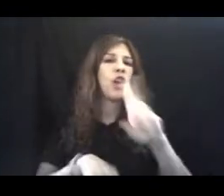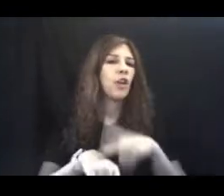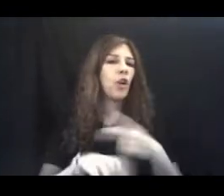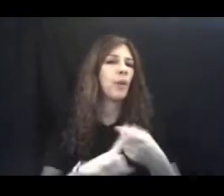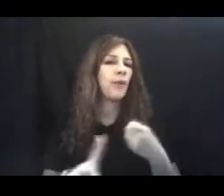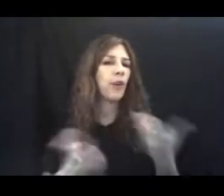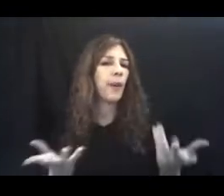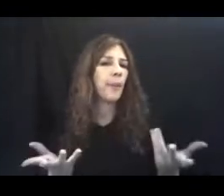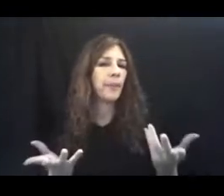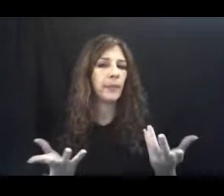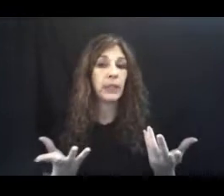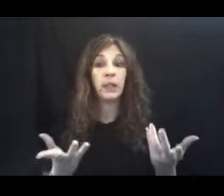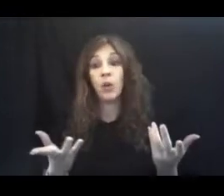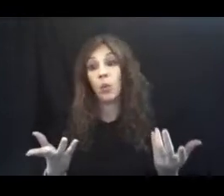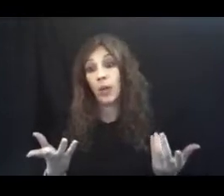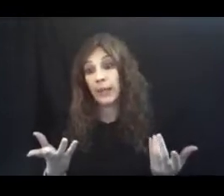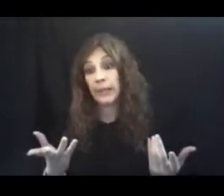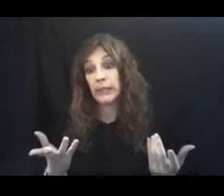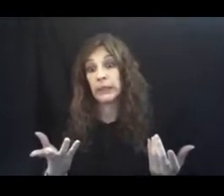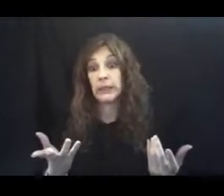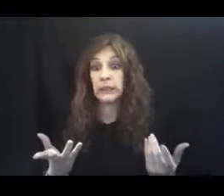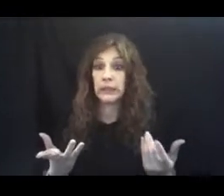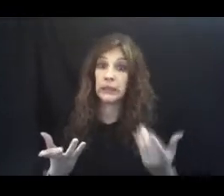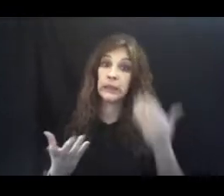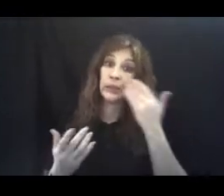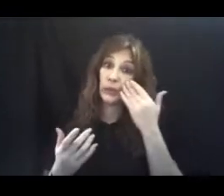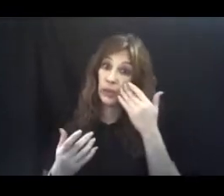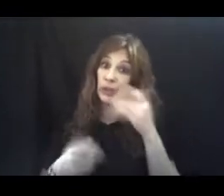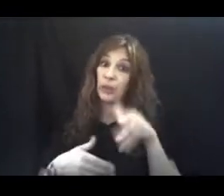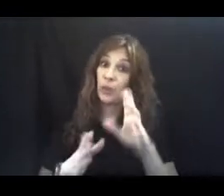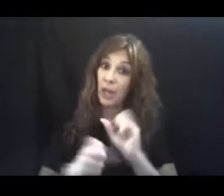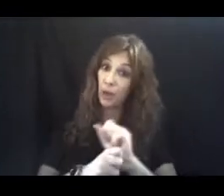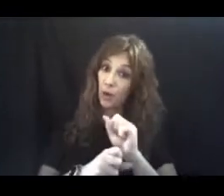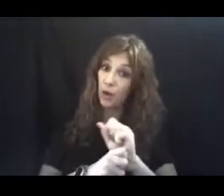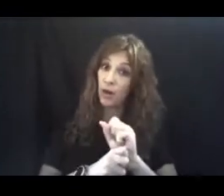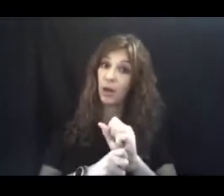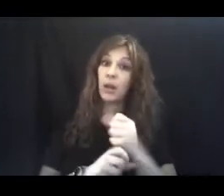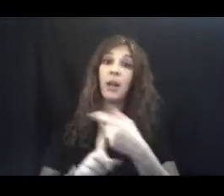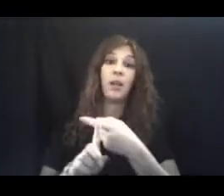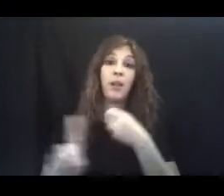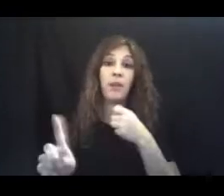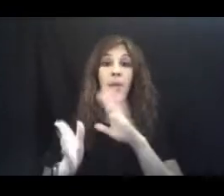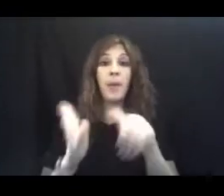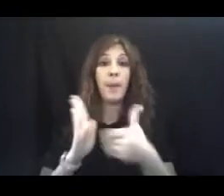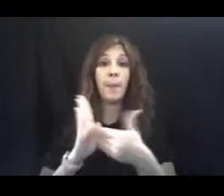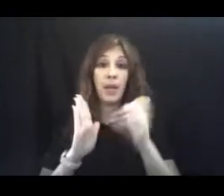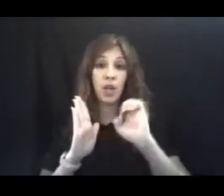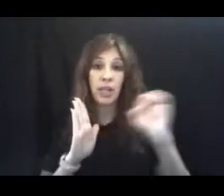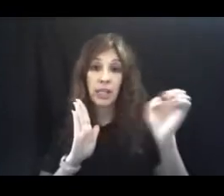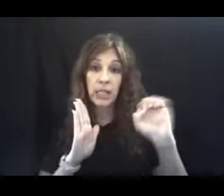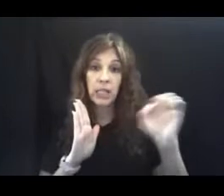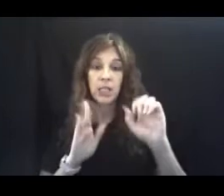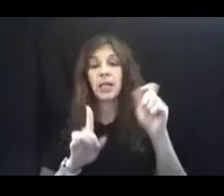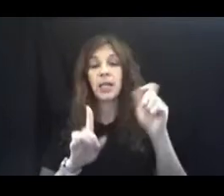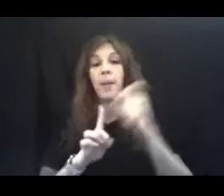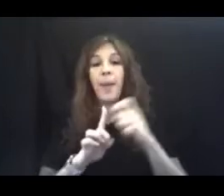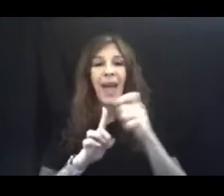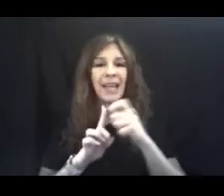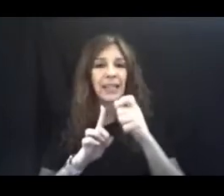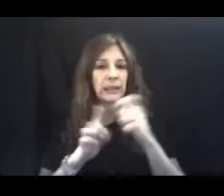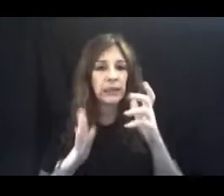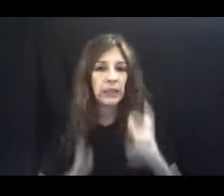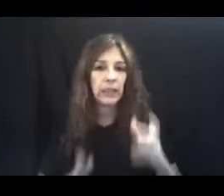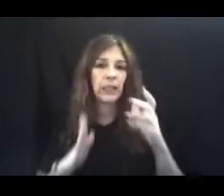not knowing working the way that I work, they come from the Middle East, Palestinian or somewhere like